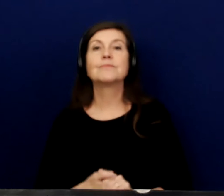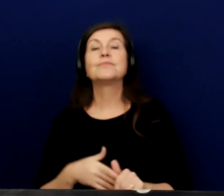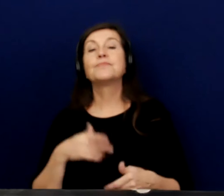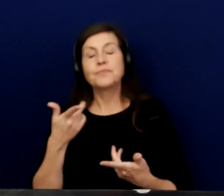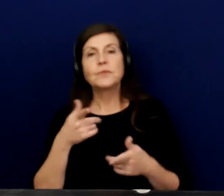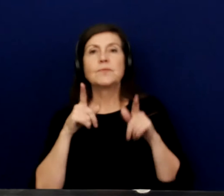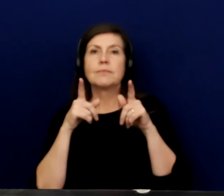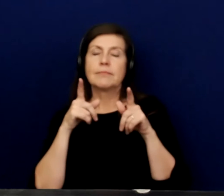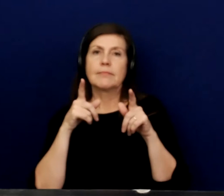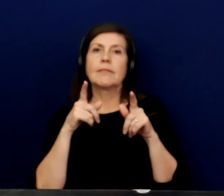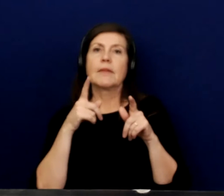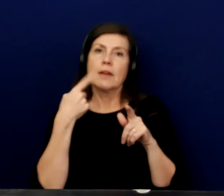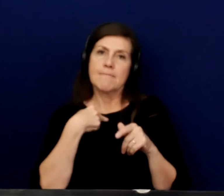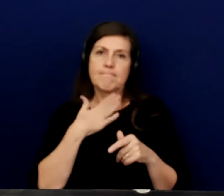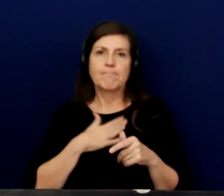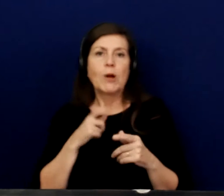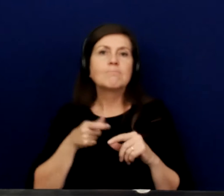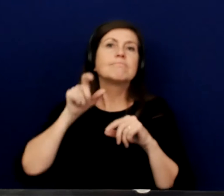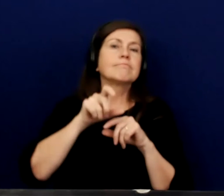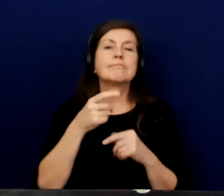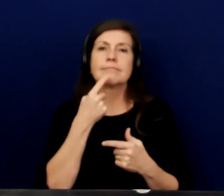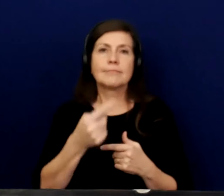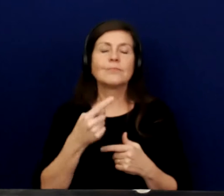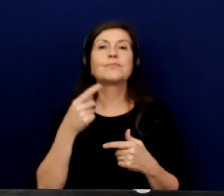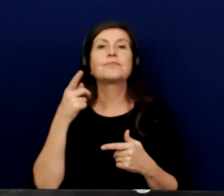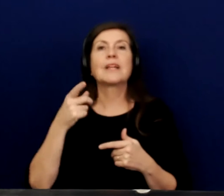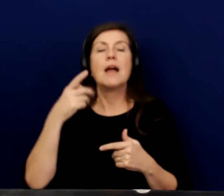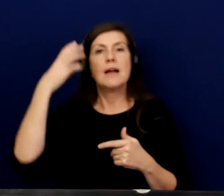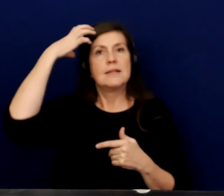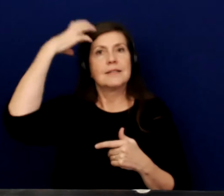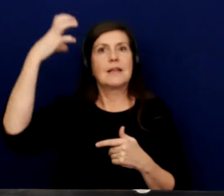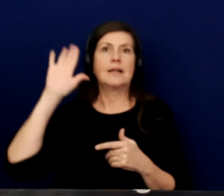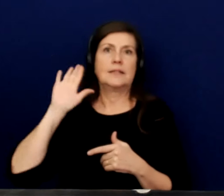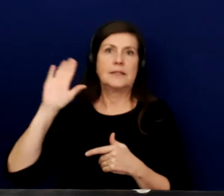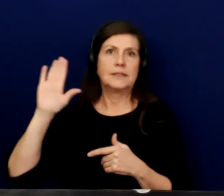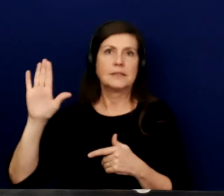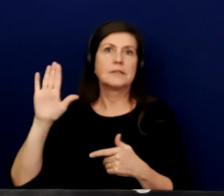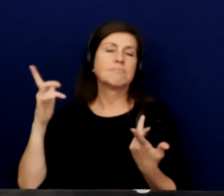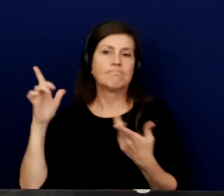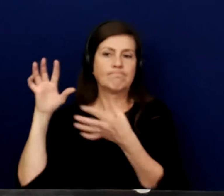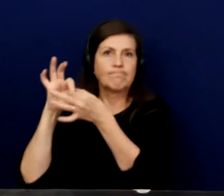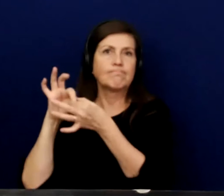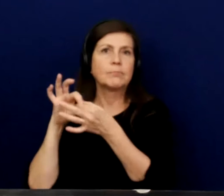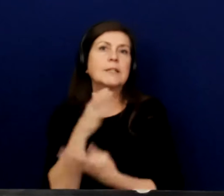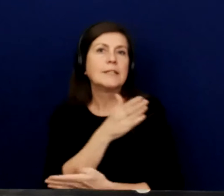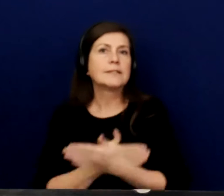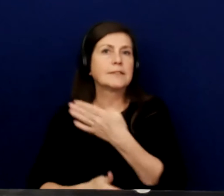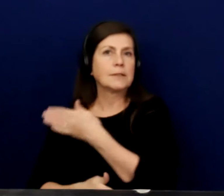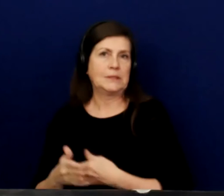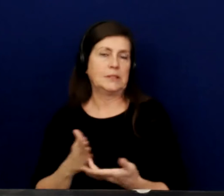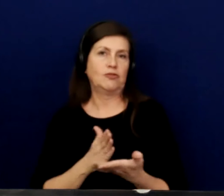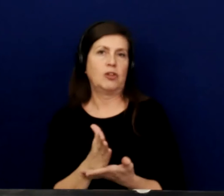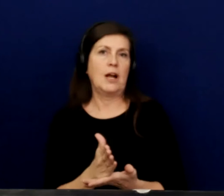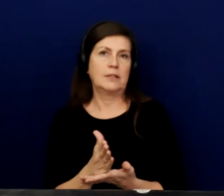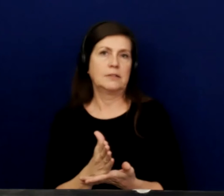the local governments. It's also a question about disability rights, of course, to